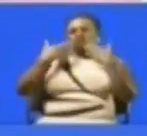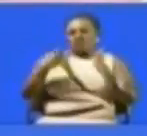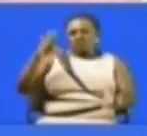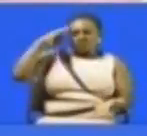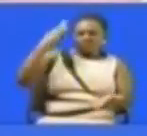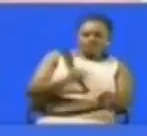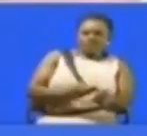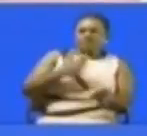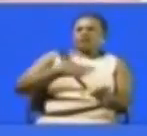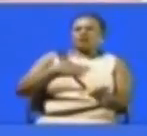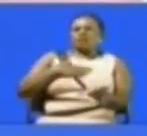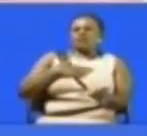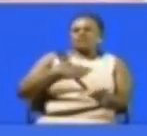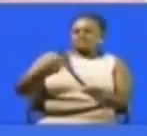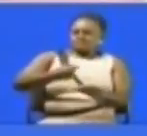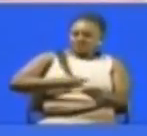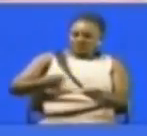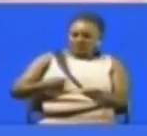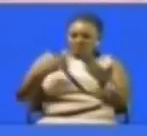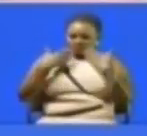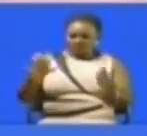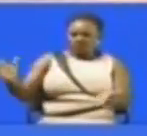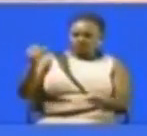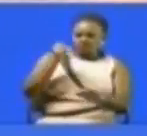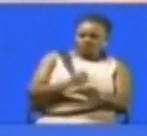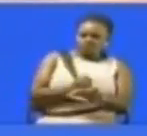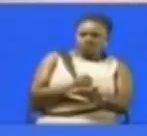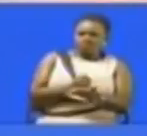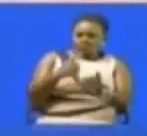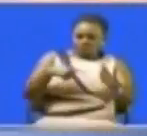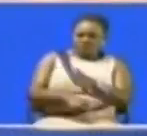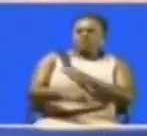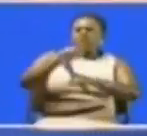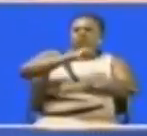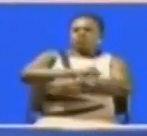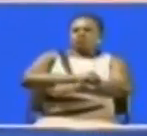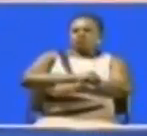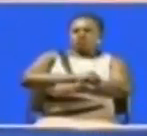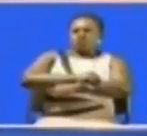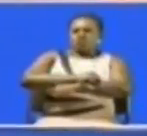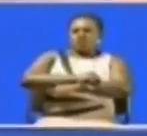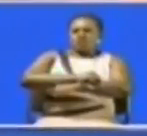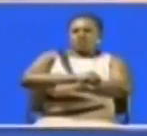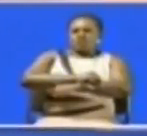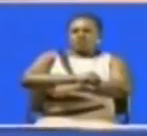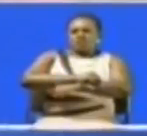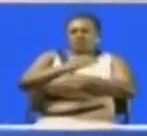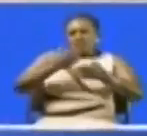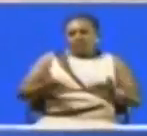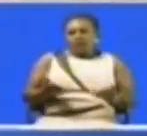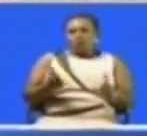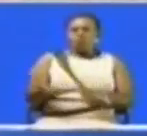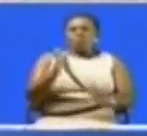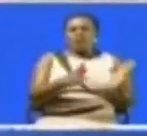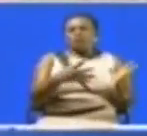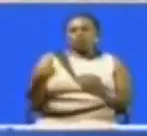yetu. Watoto wakasign admission, wakaingia shuleni wakiwa na nywele. Hili limesindikana. Kwa hivyo sasa tunapanga